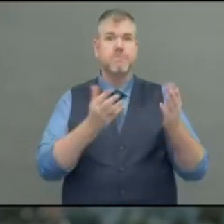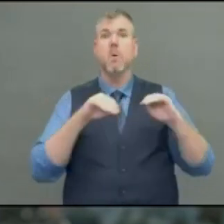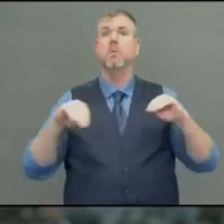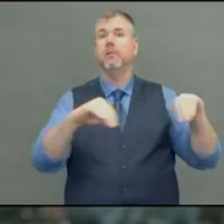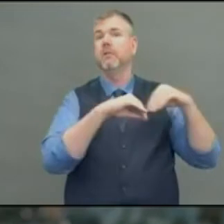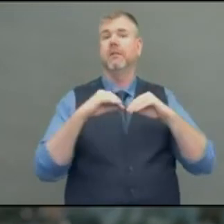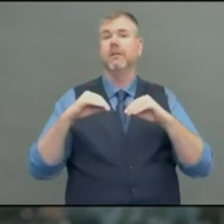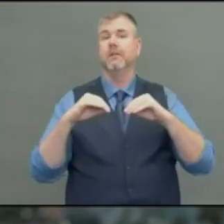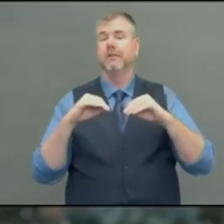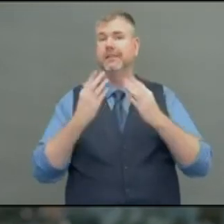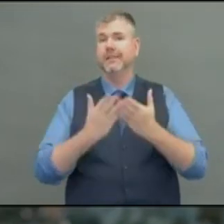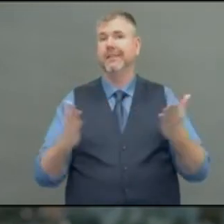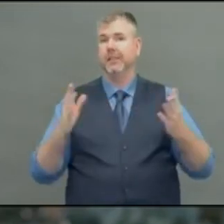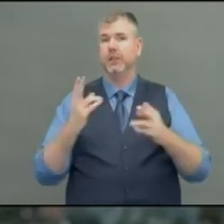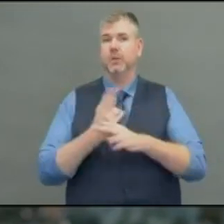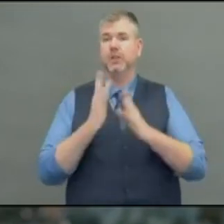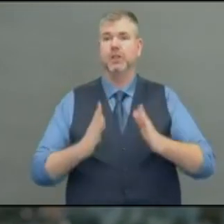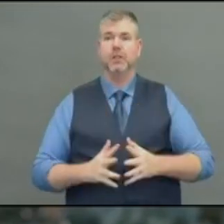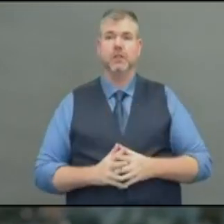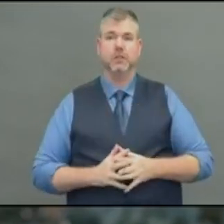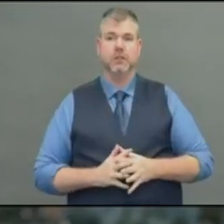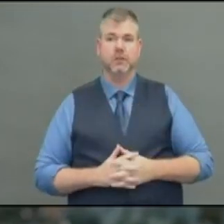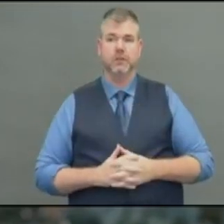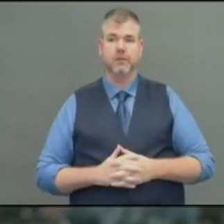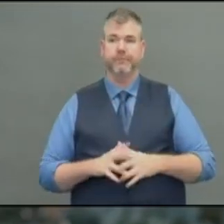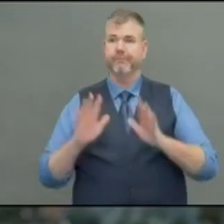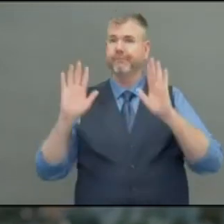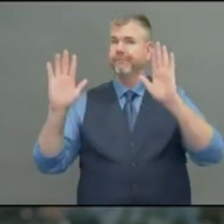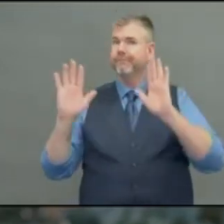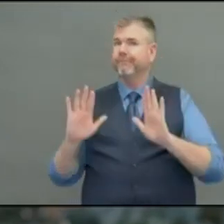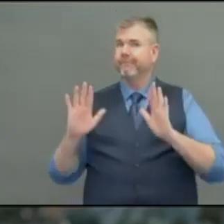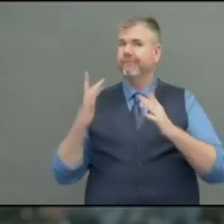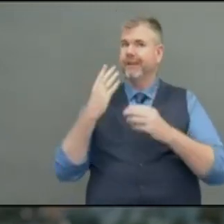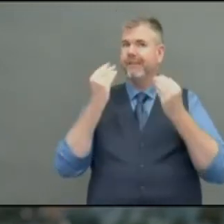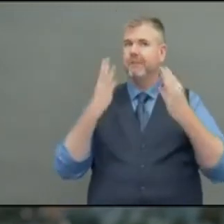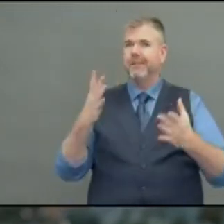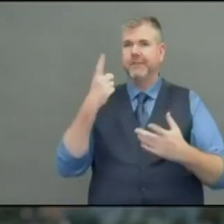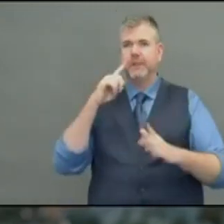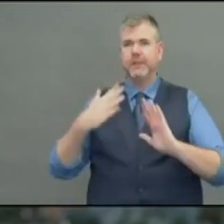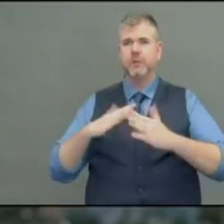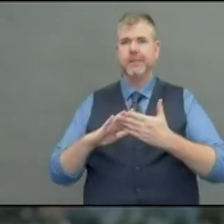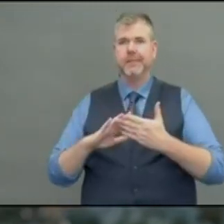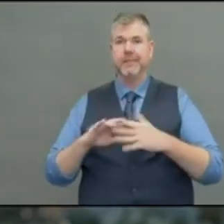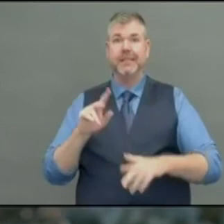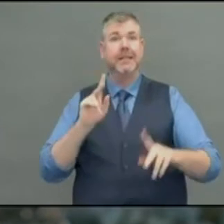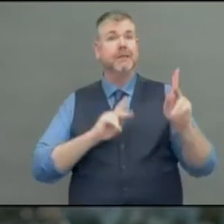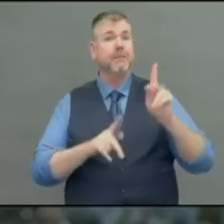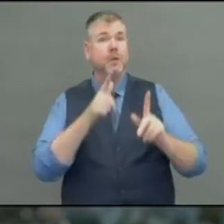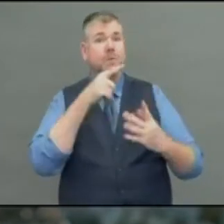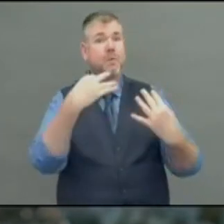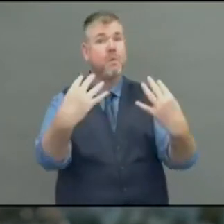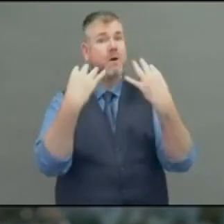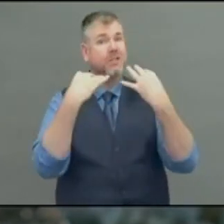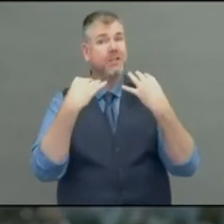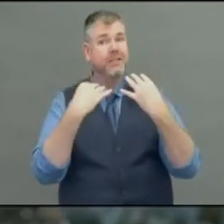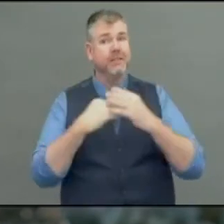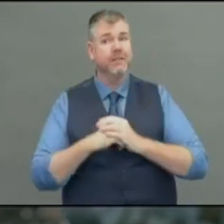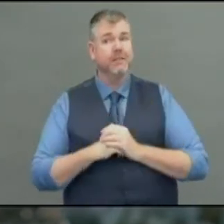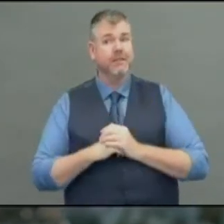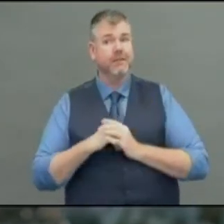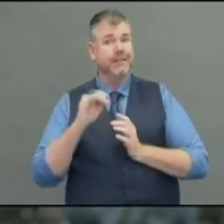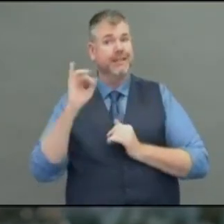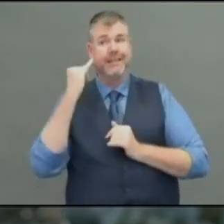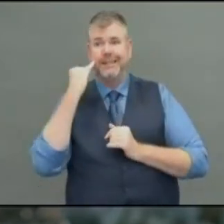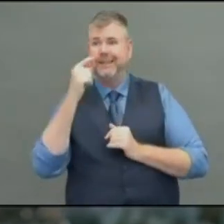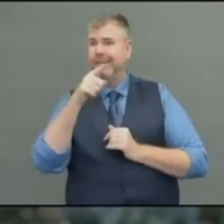great information for our community. And you who's watching us at home, if you don't need the information at this time,